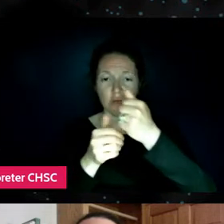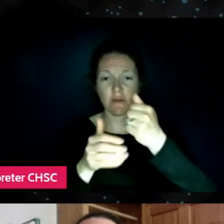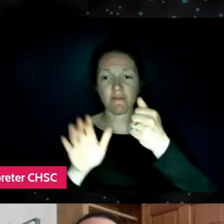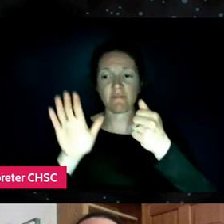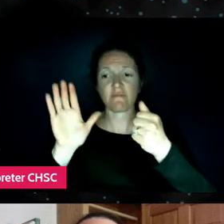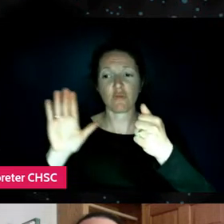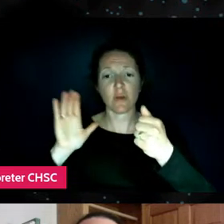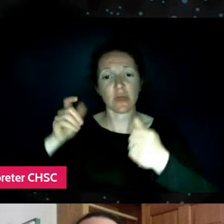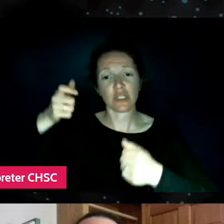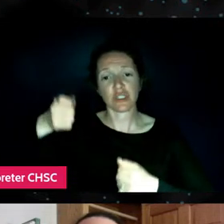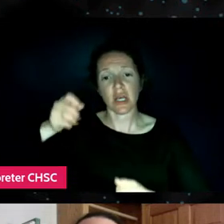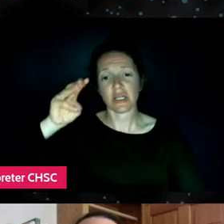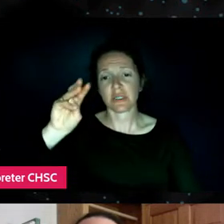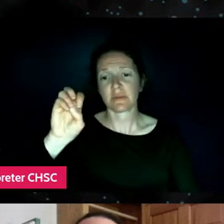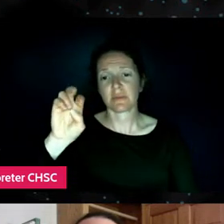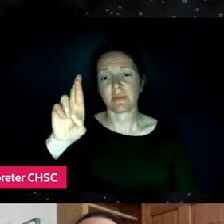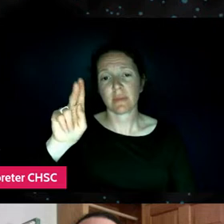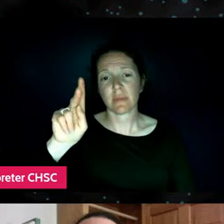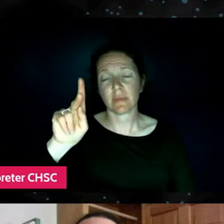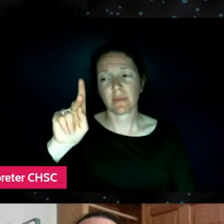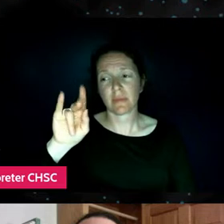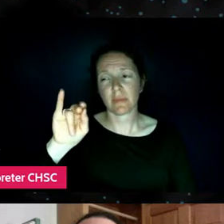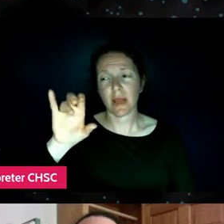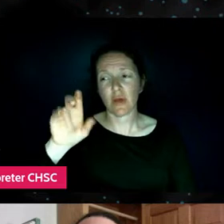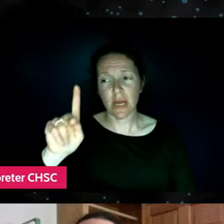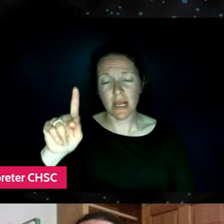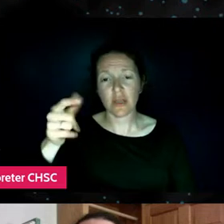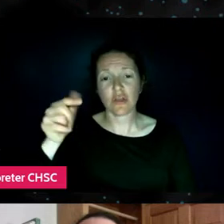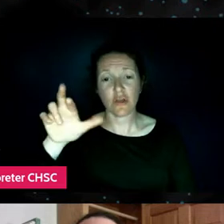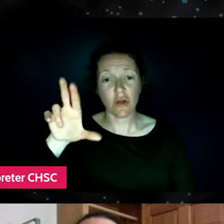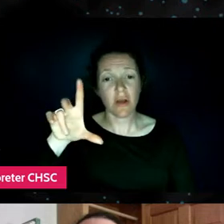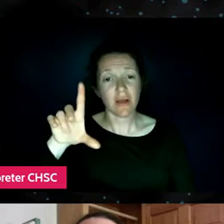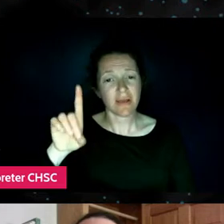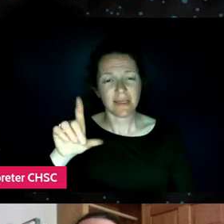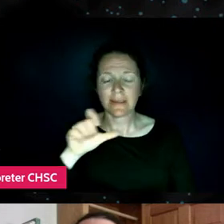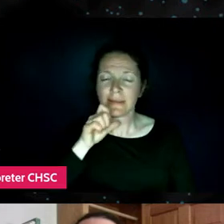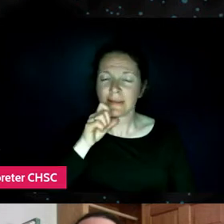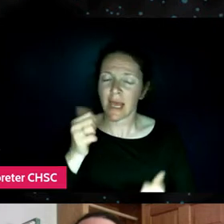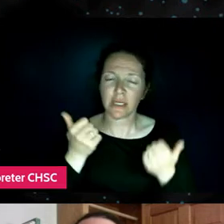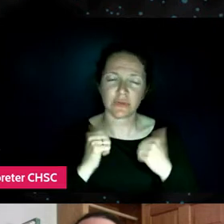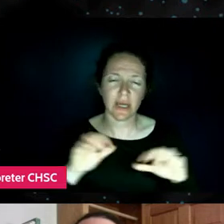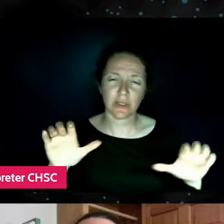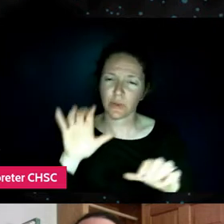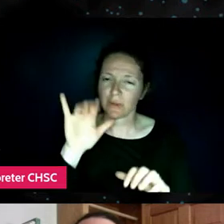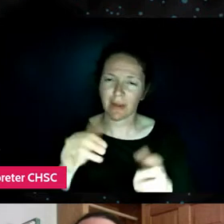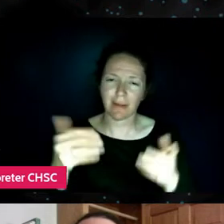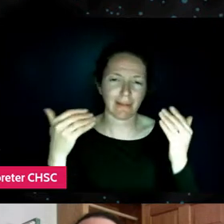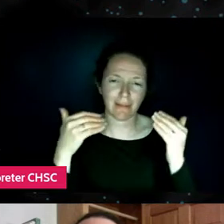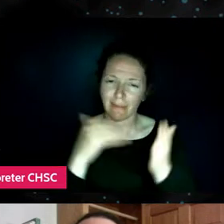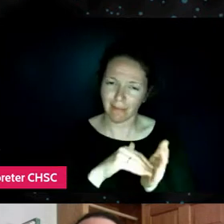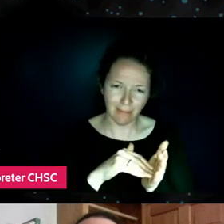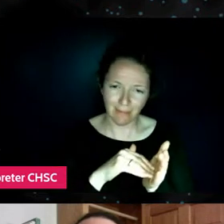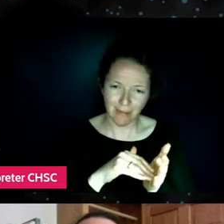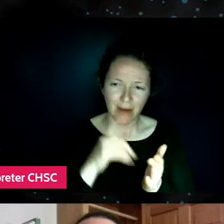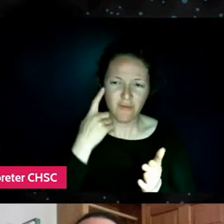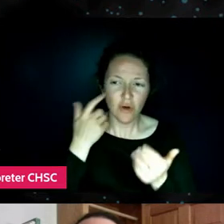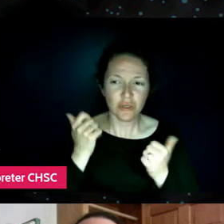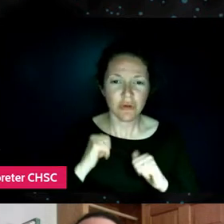Garland would not try and use these extreme and archaic tactics to try and